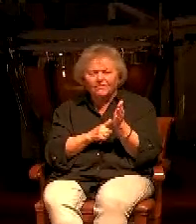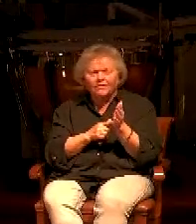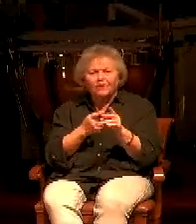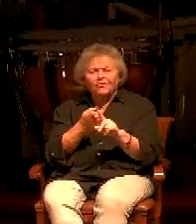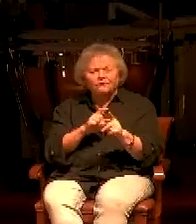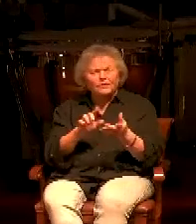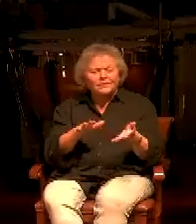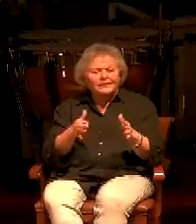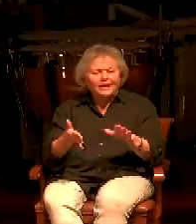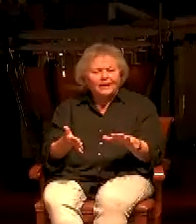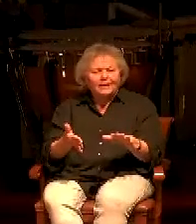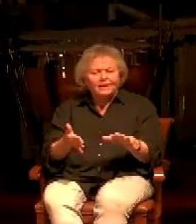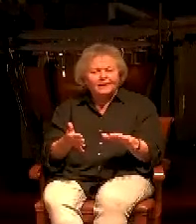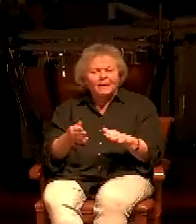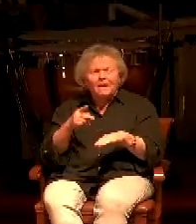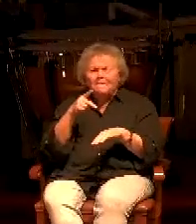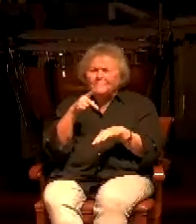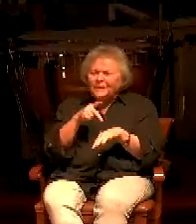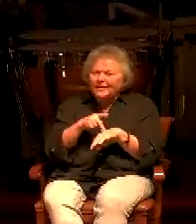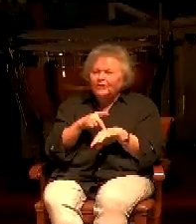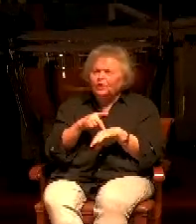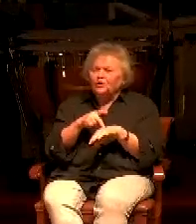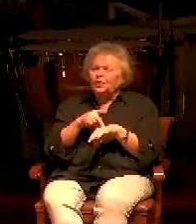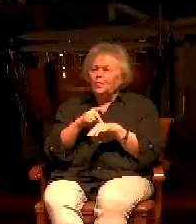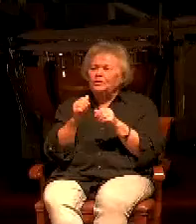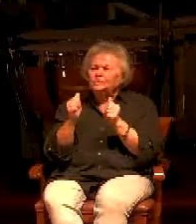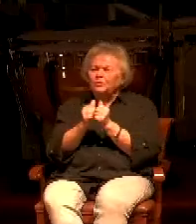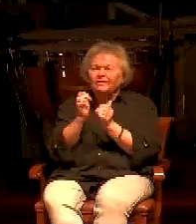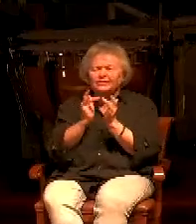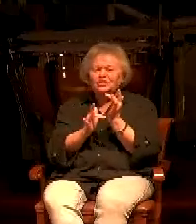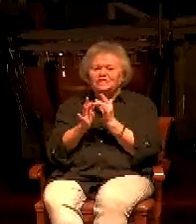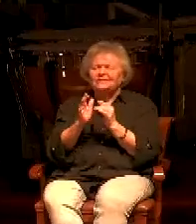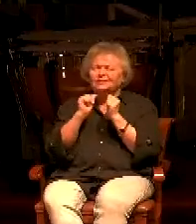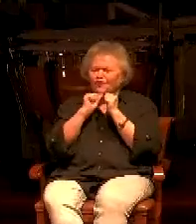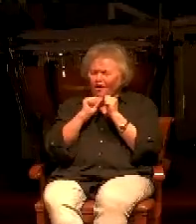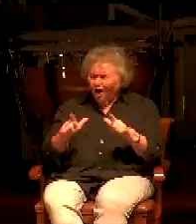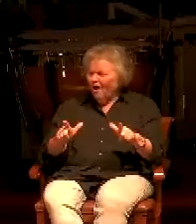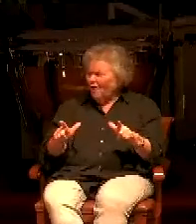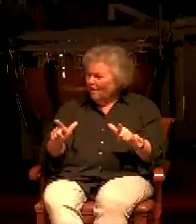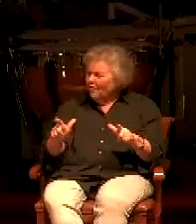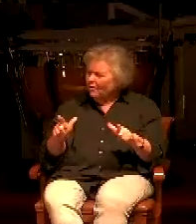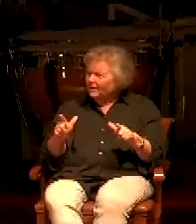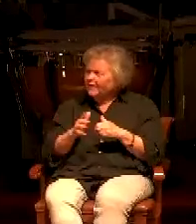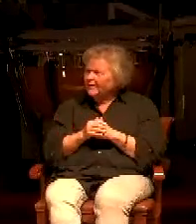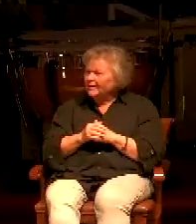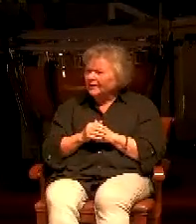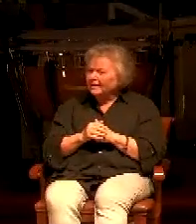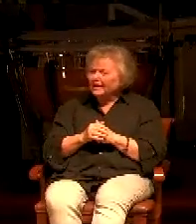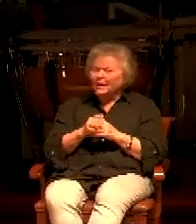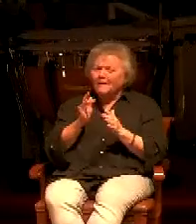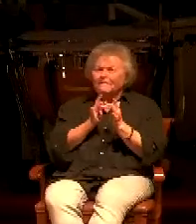He was there. He was there for all of it. He was the one who said, you are the Christ, the Son of the living